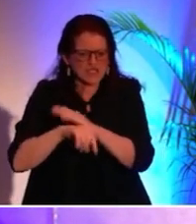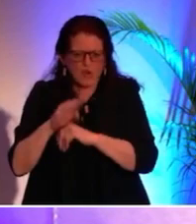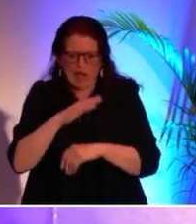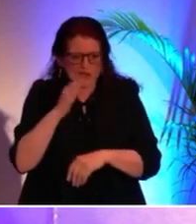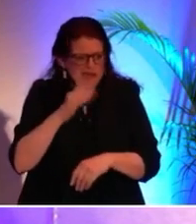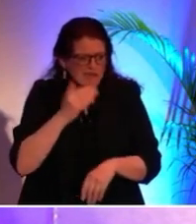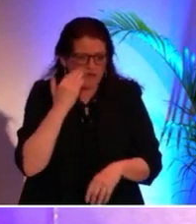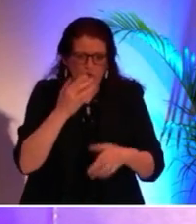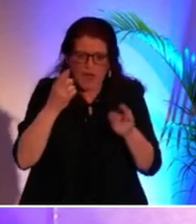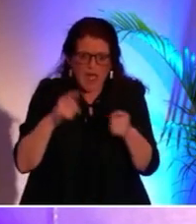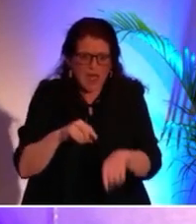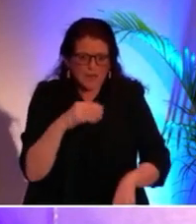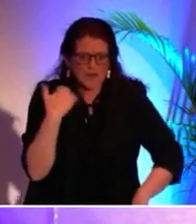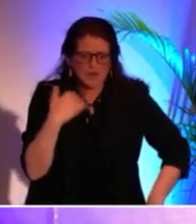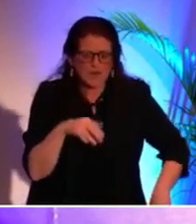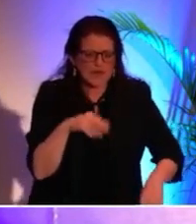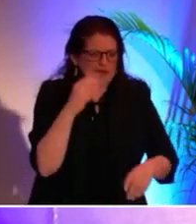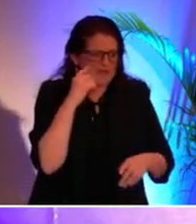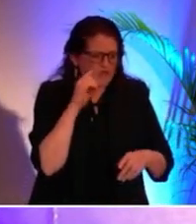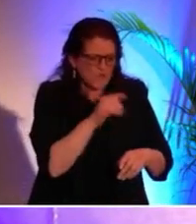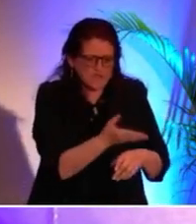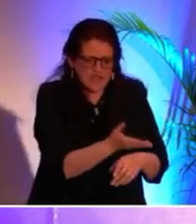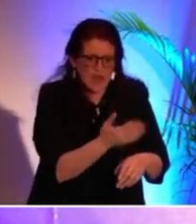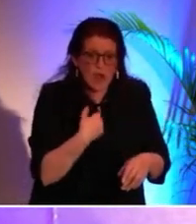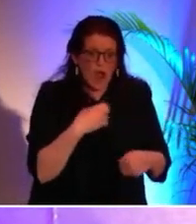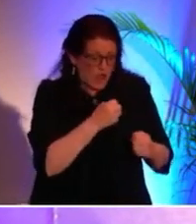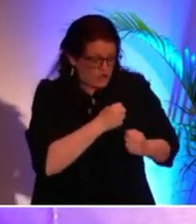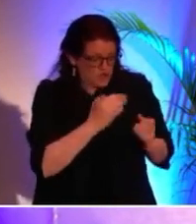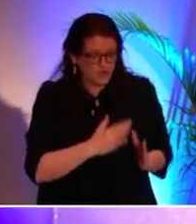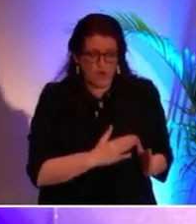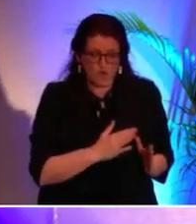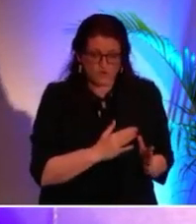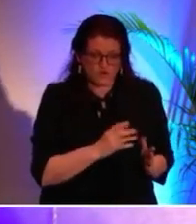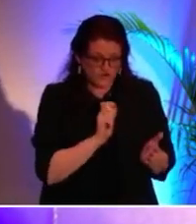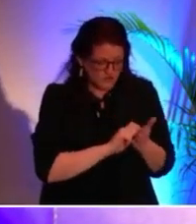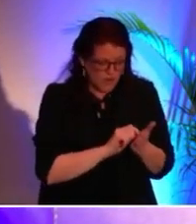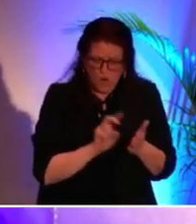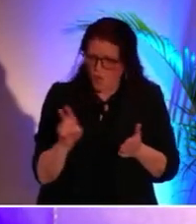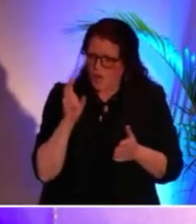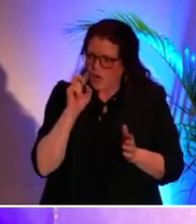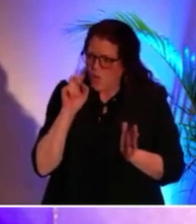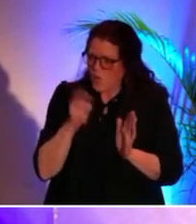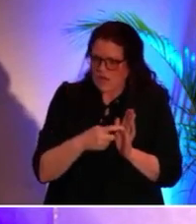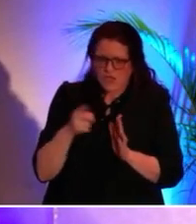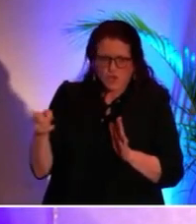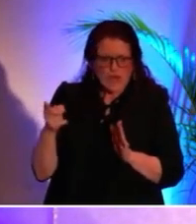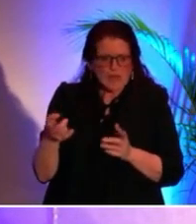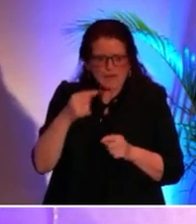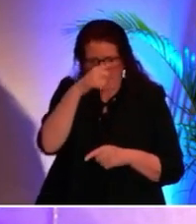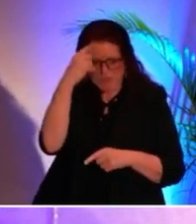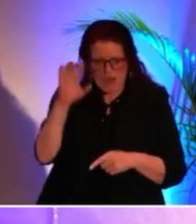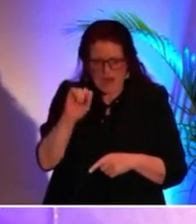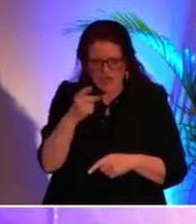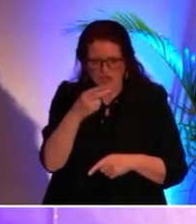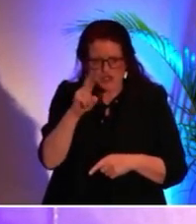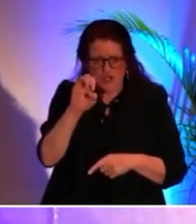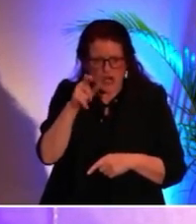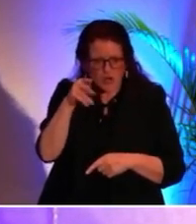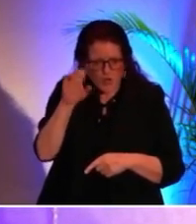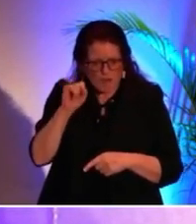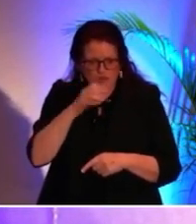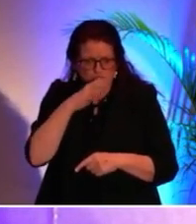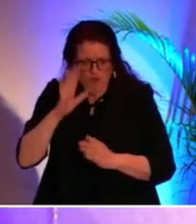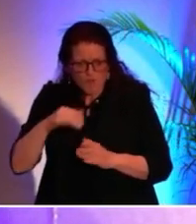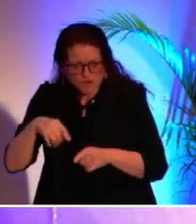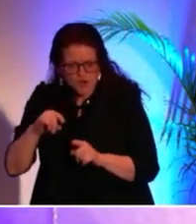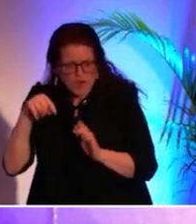know, stories a soldier had written about what he witnessed happened to the black sharecroppers during the massacre.